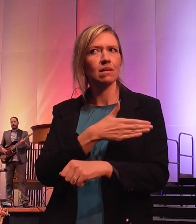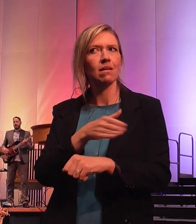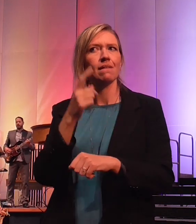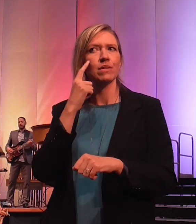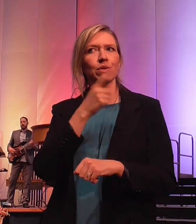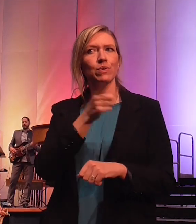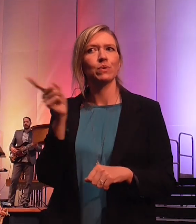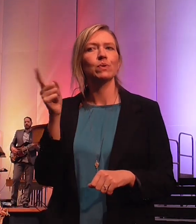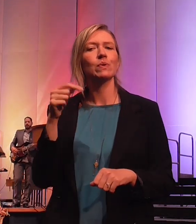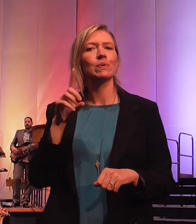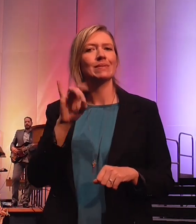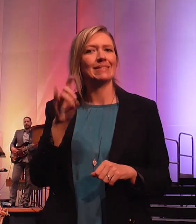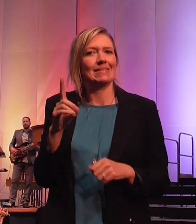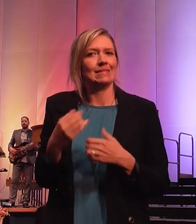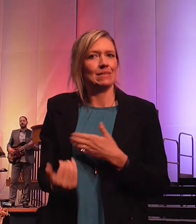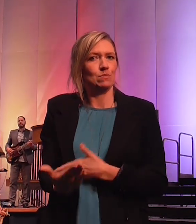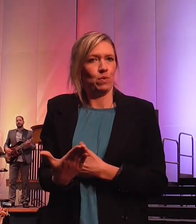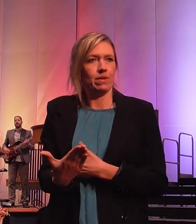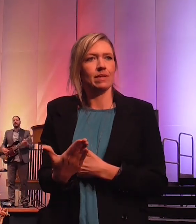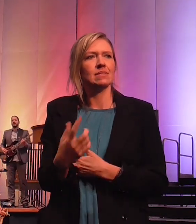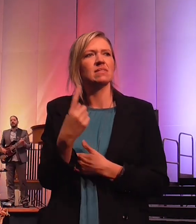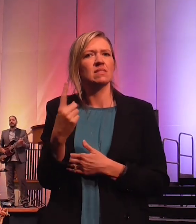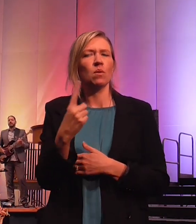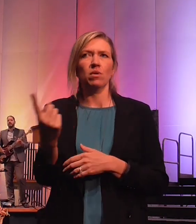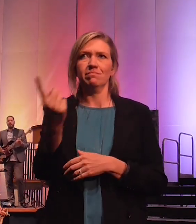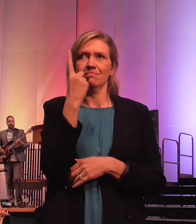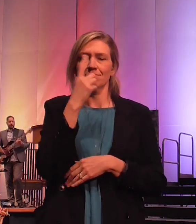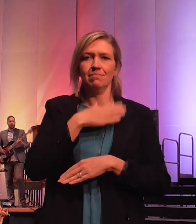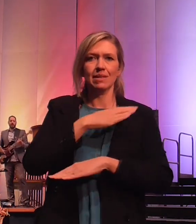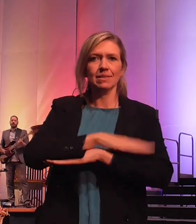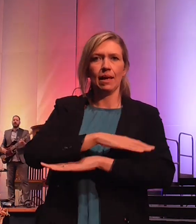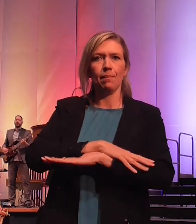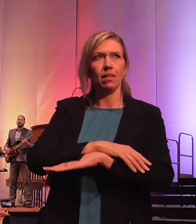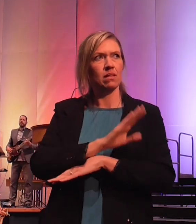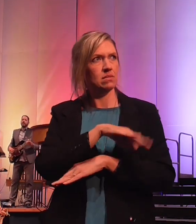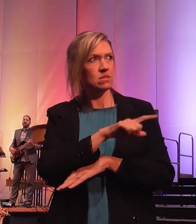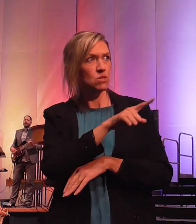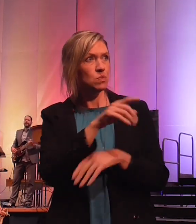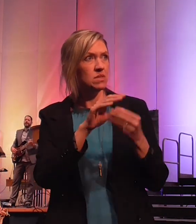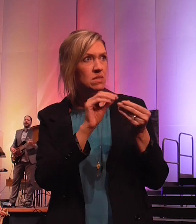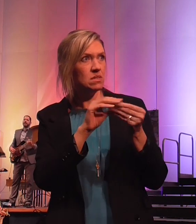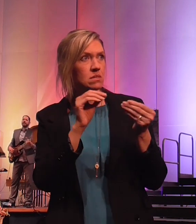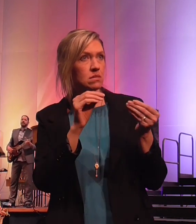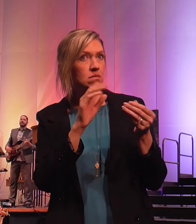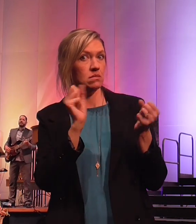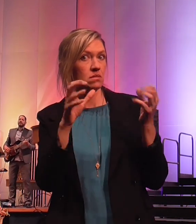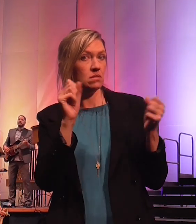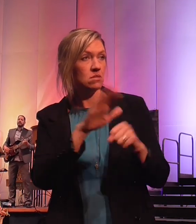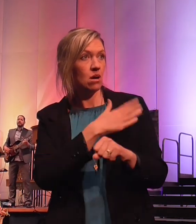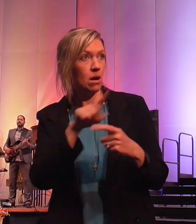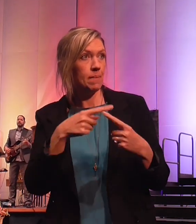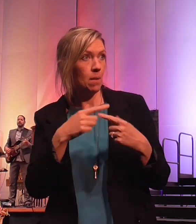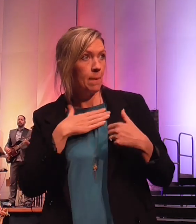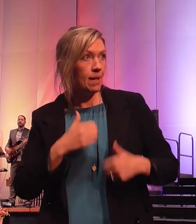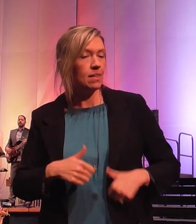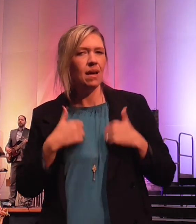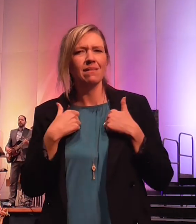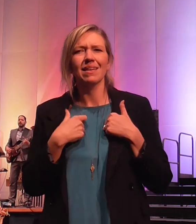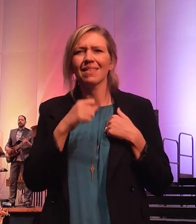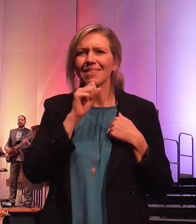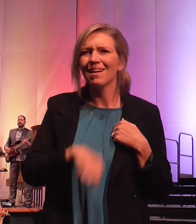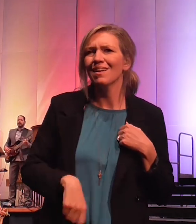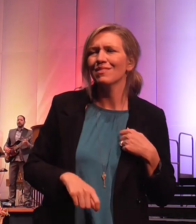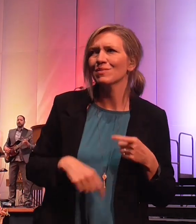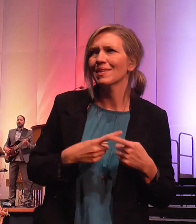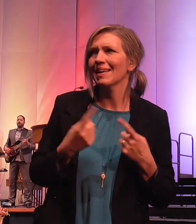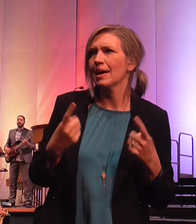guys. We did it earlier today, and someone came to my table and said, you were singing that song about my life. And I love when that